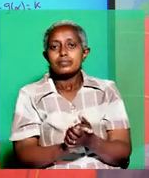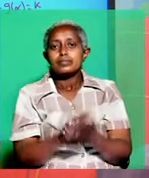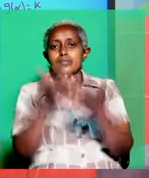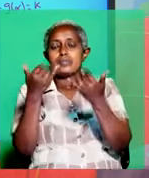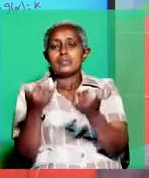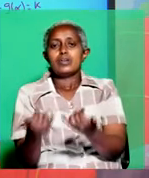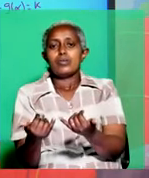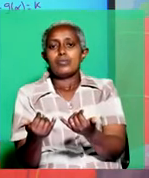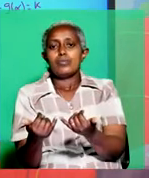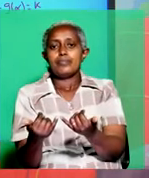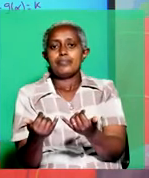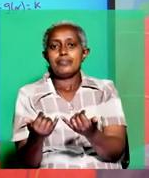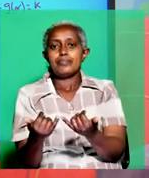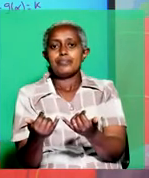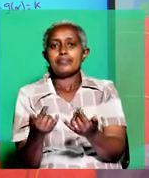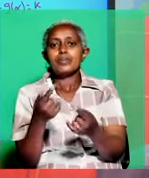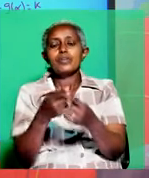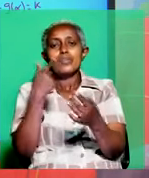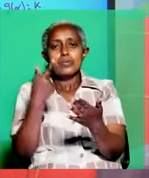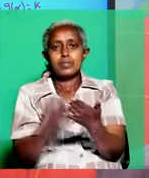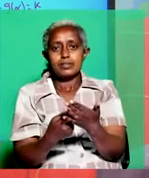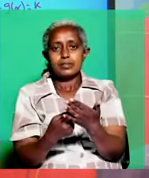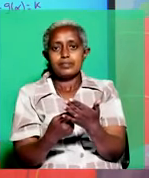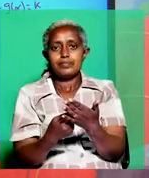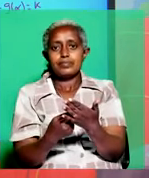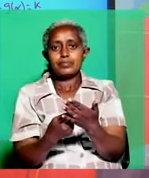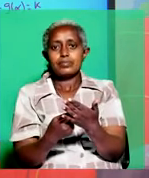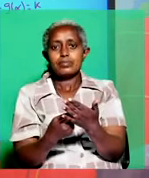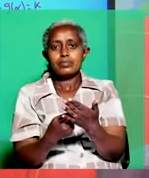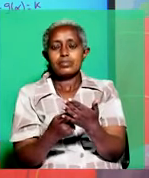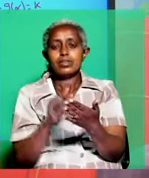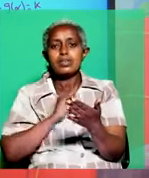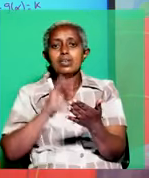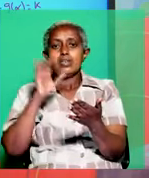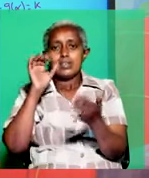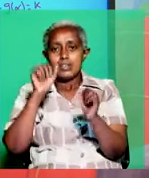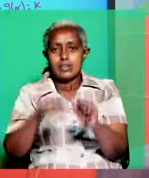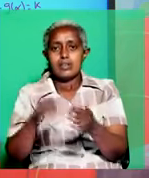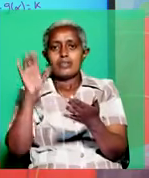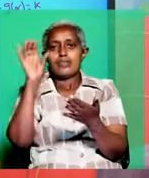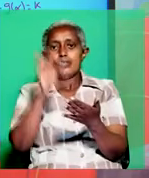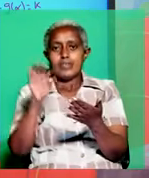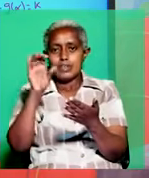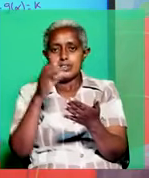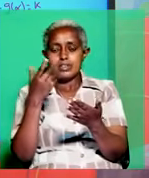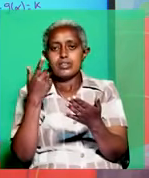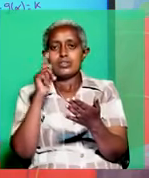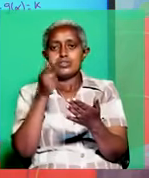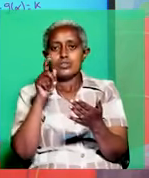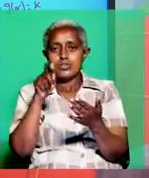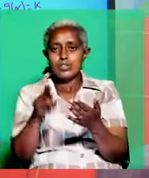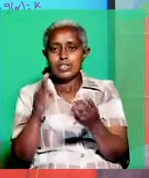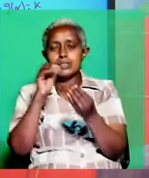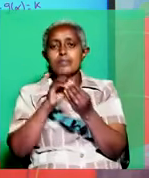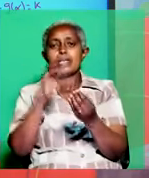Now from this I can find g of x plus